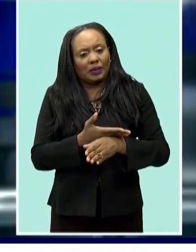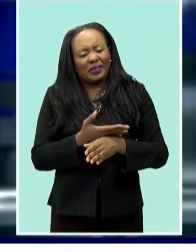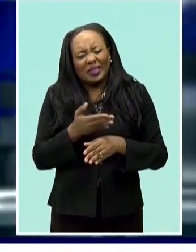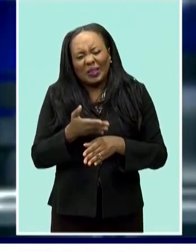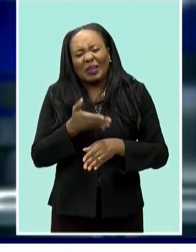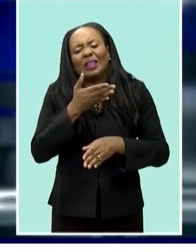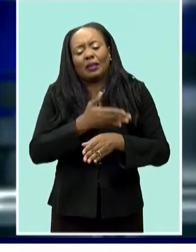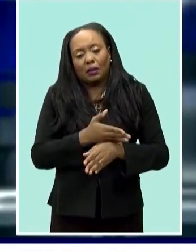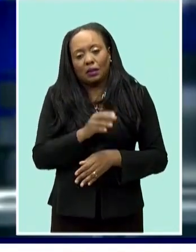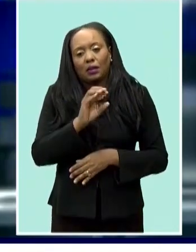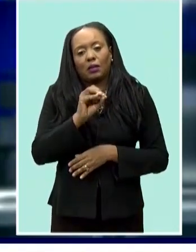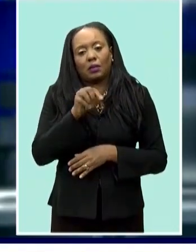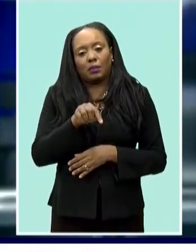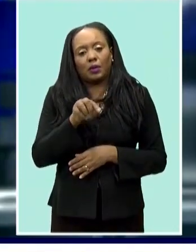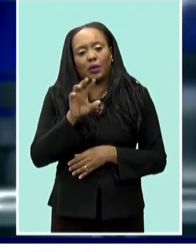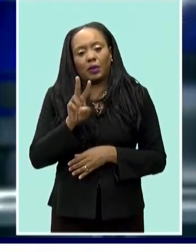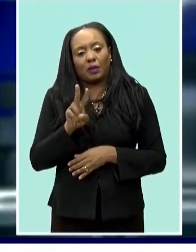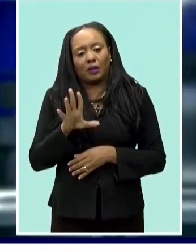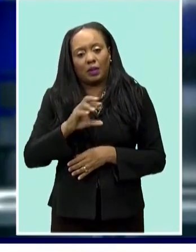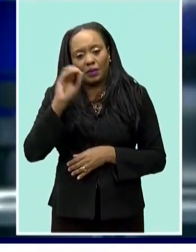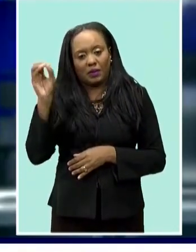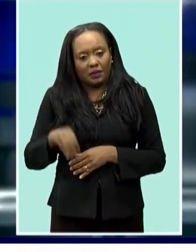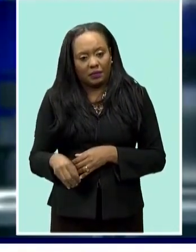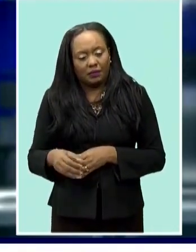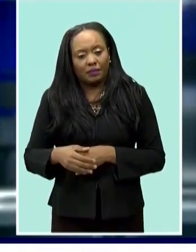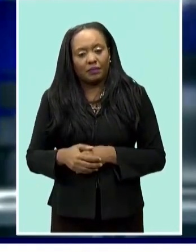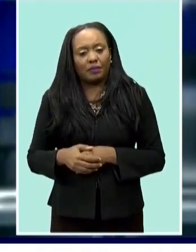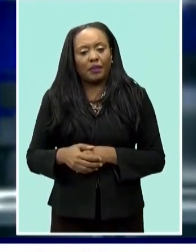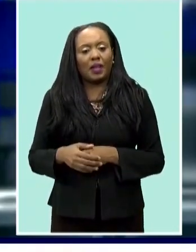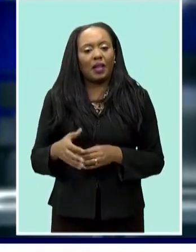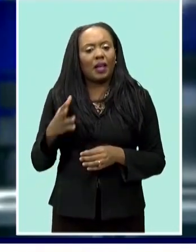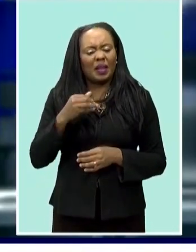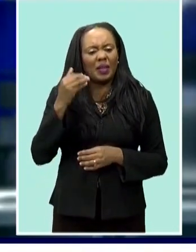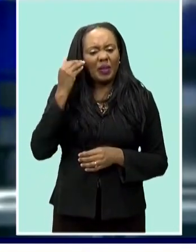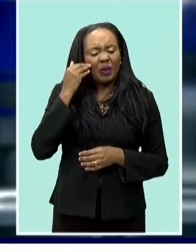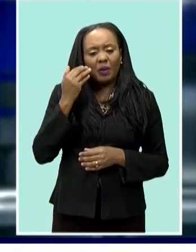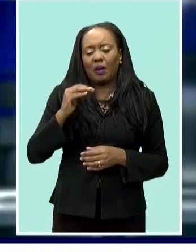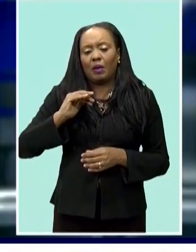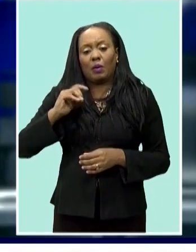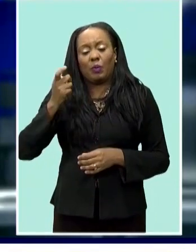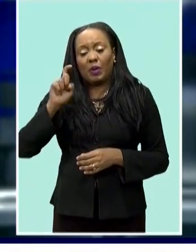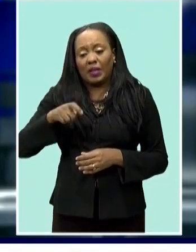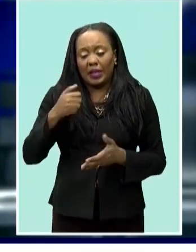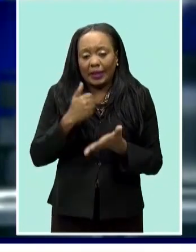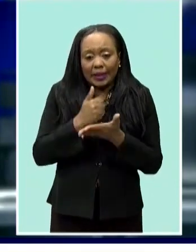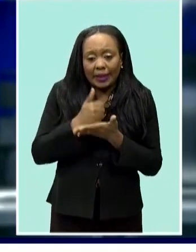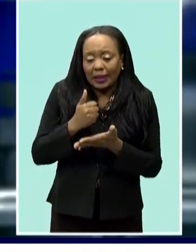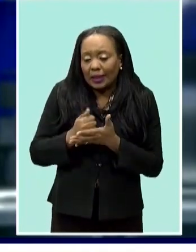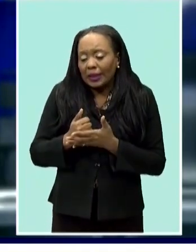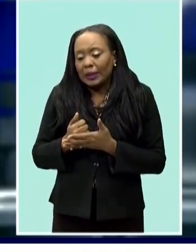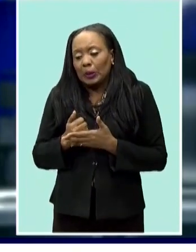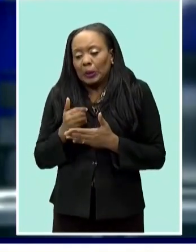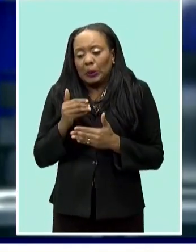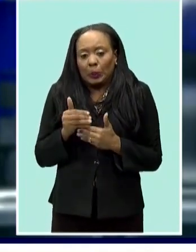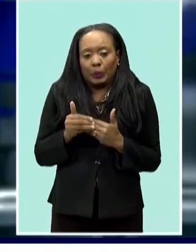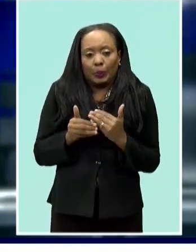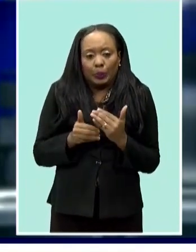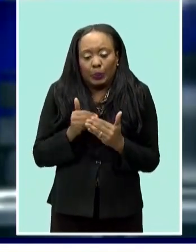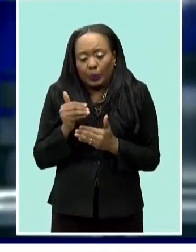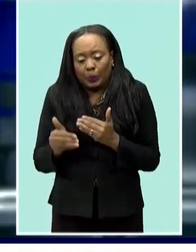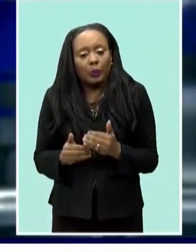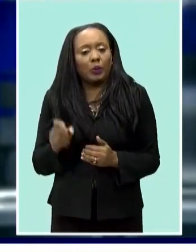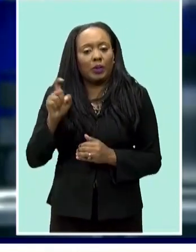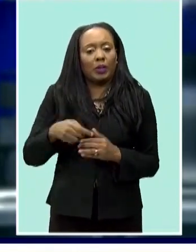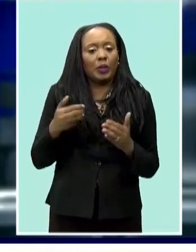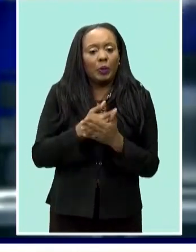projection of 0.25% for this year. And just like a patient in recovery, our antibiotics and therapy will have to come in the form of new